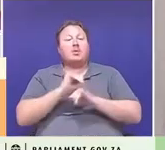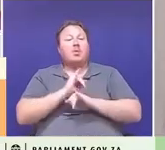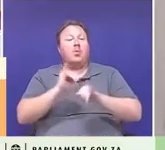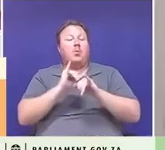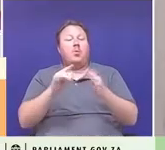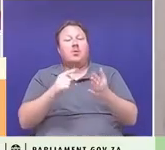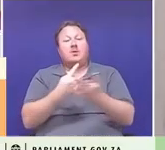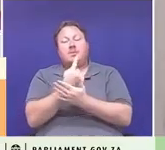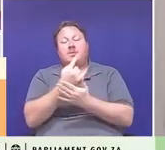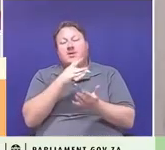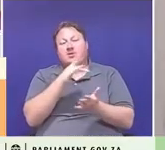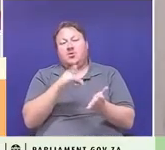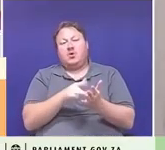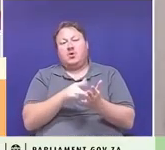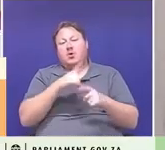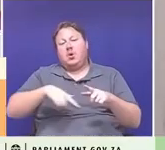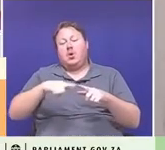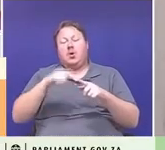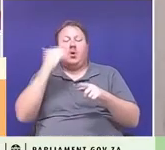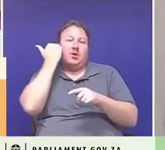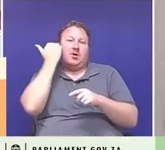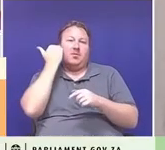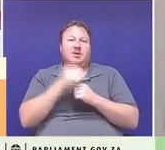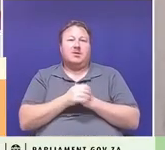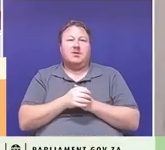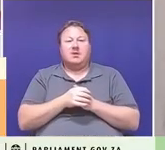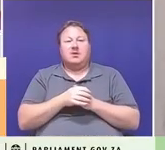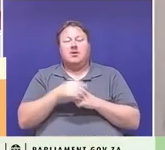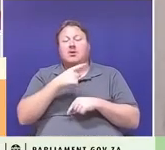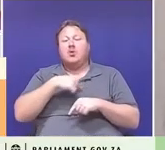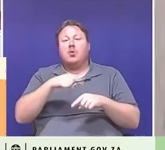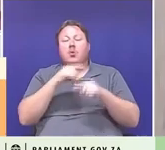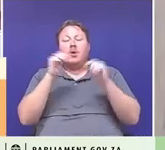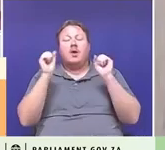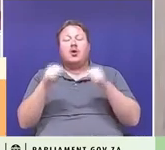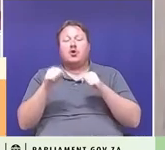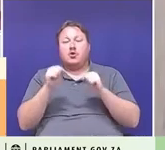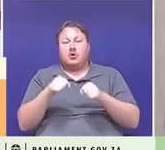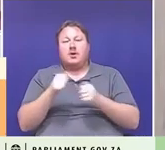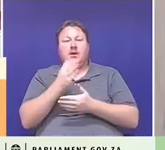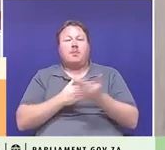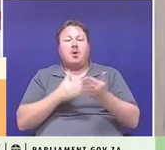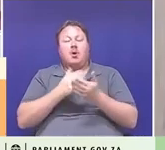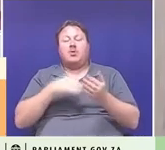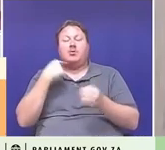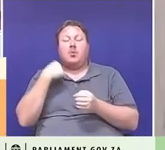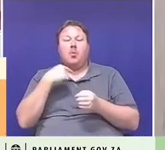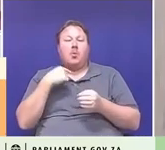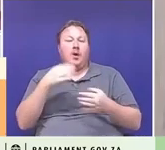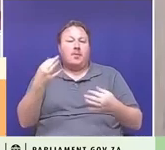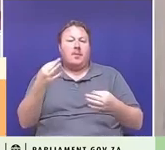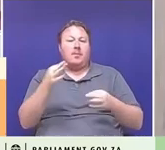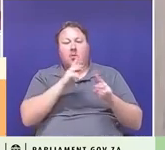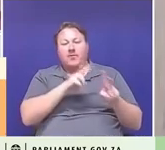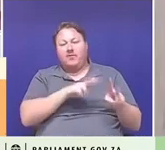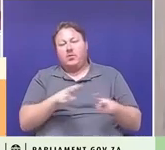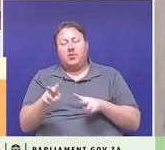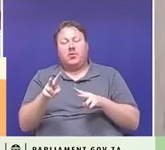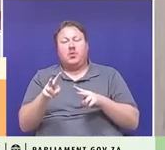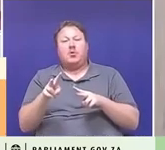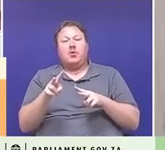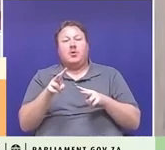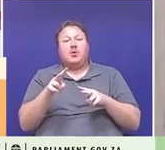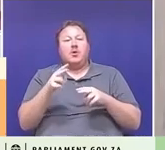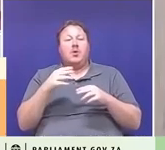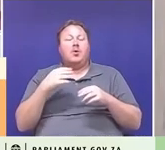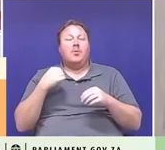government. We agree with those parts of the white paper review that seeks to build viable municipalities,